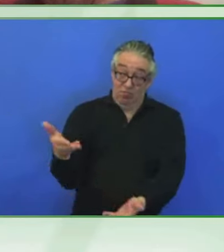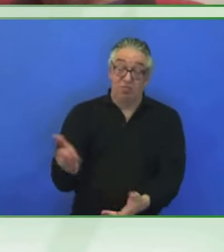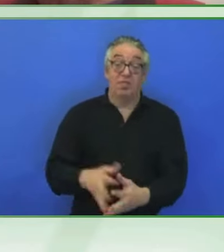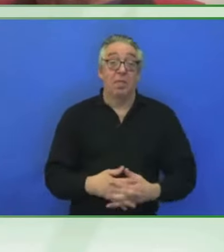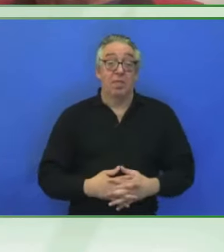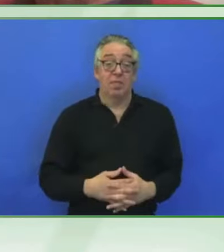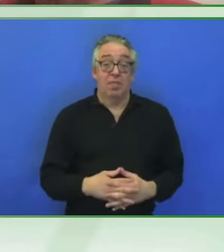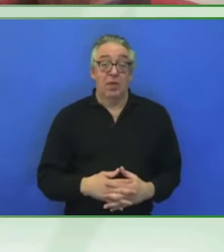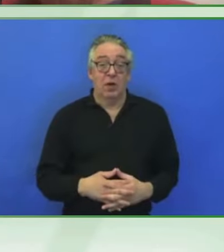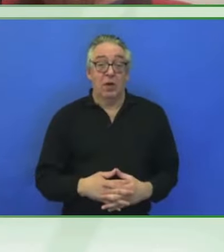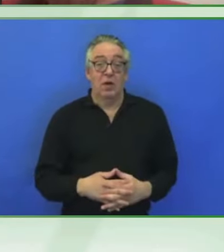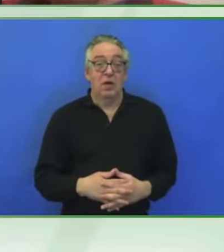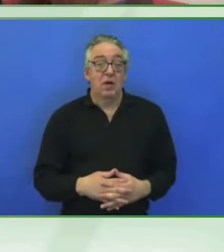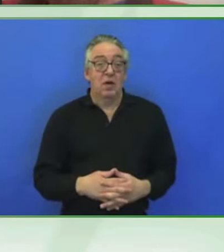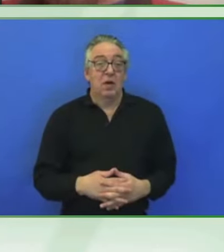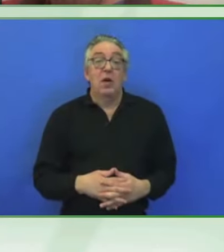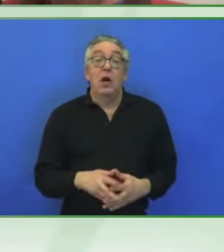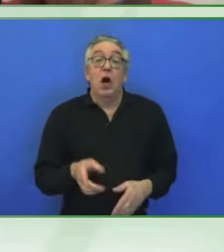Unmute, please, Guy.